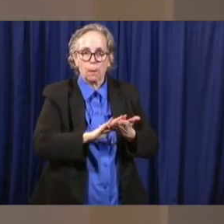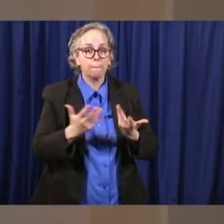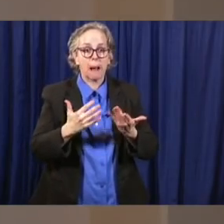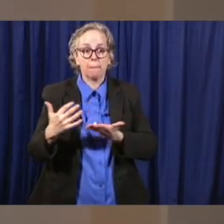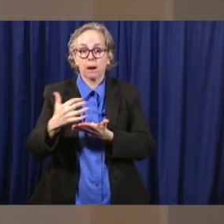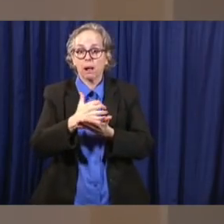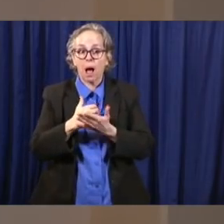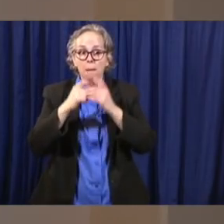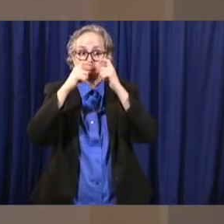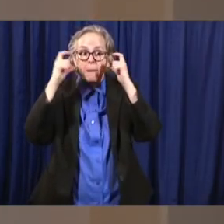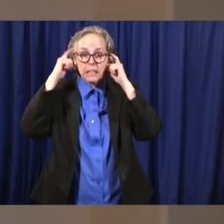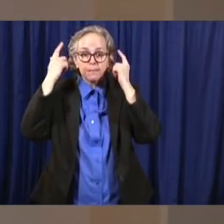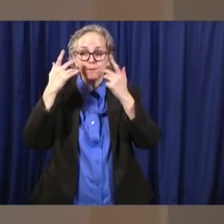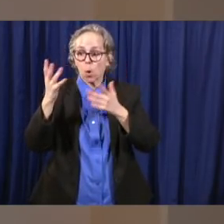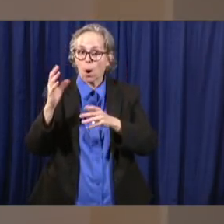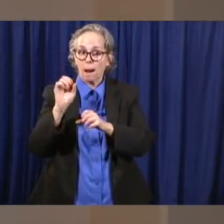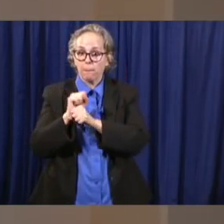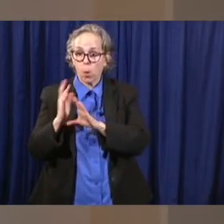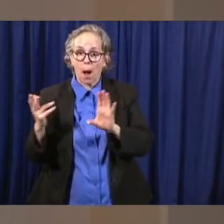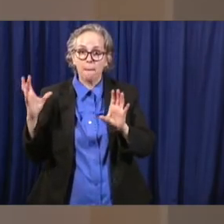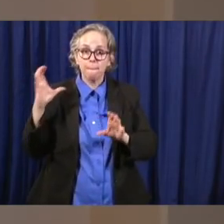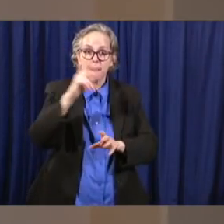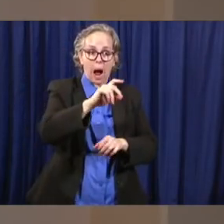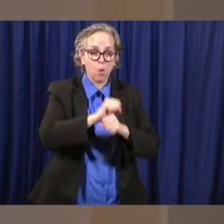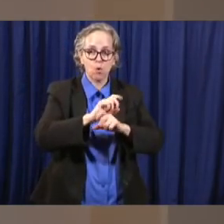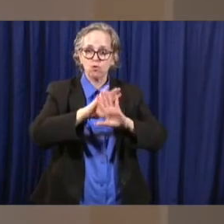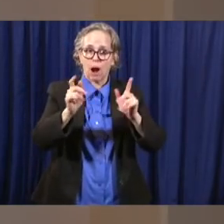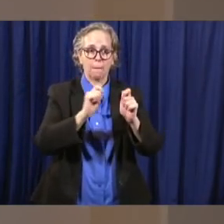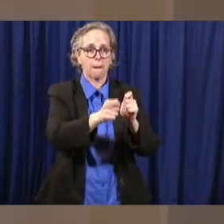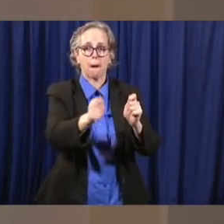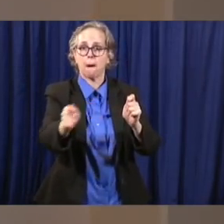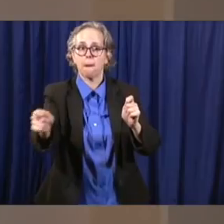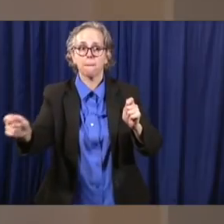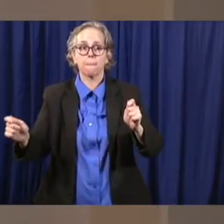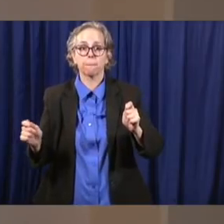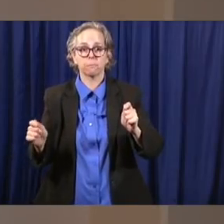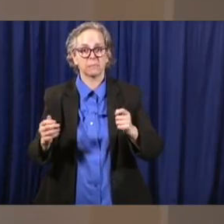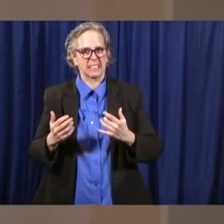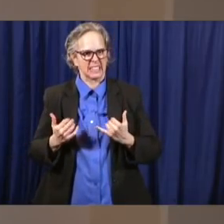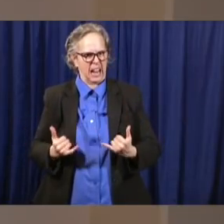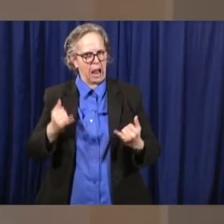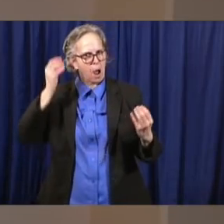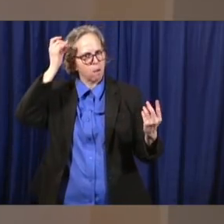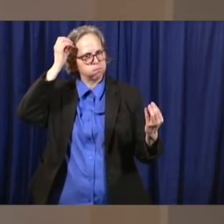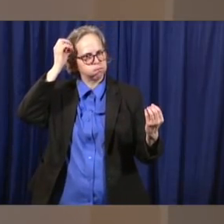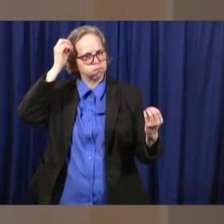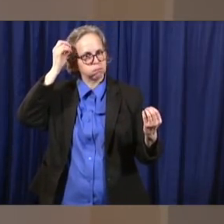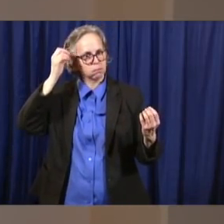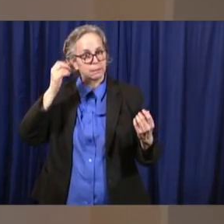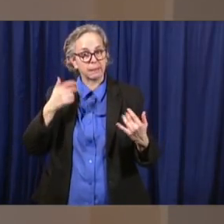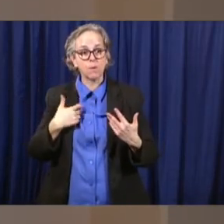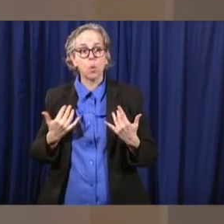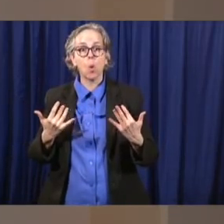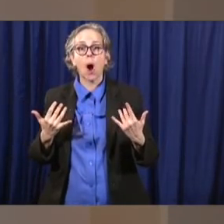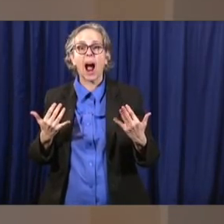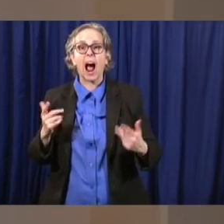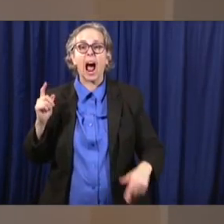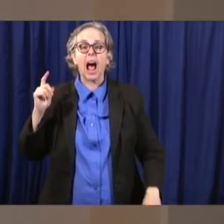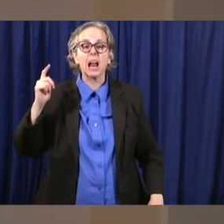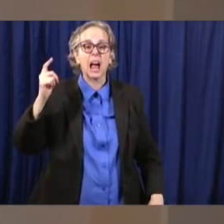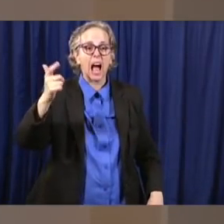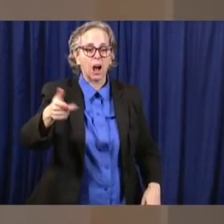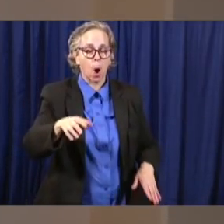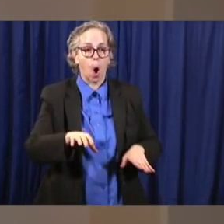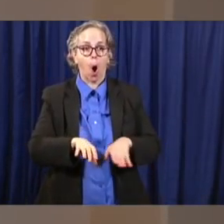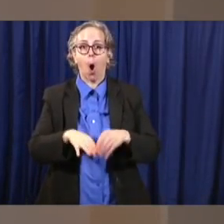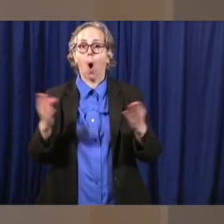your workforce. Because what you don't want to have happen is that when you open back up, that you have a spread of